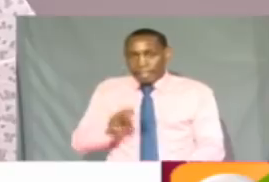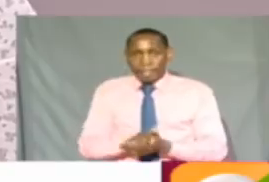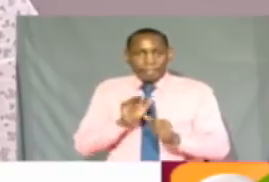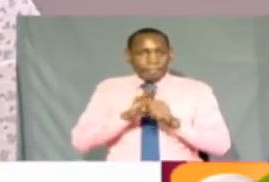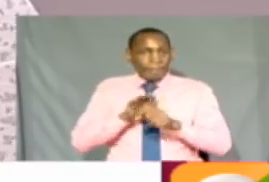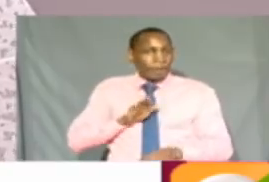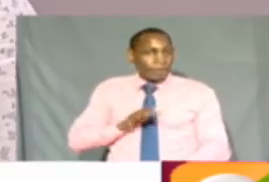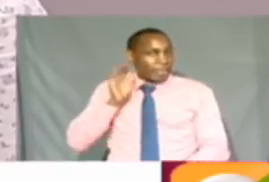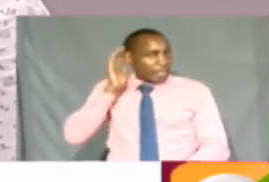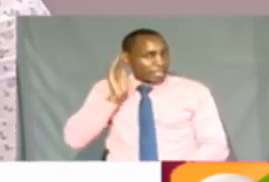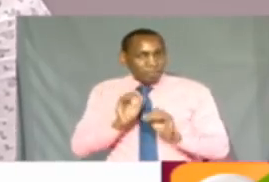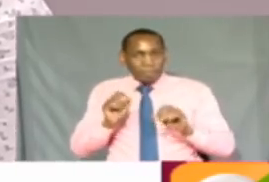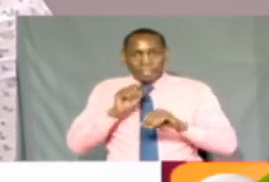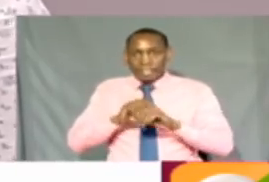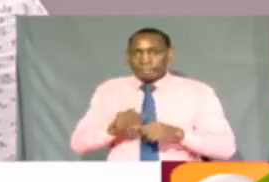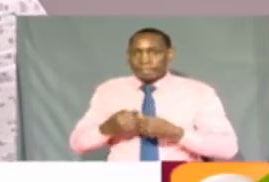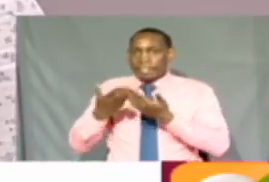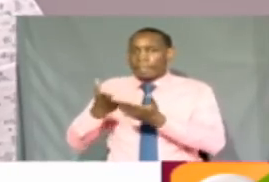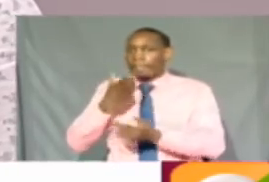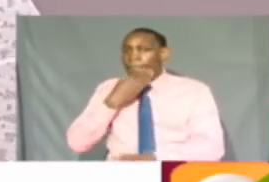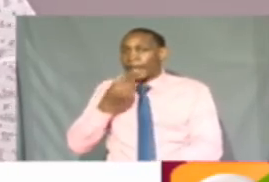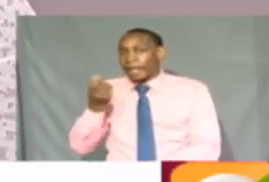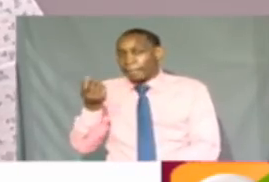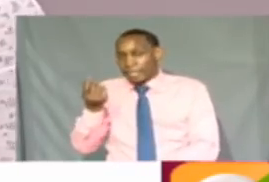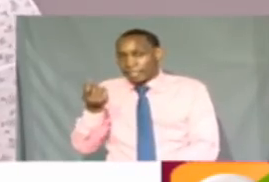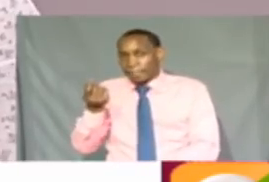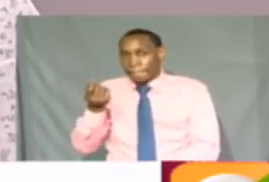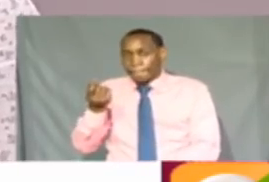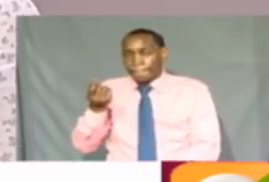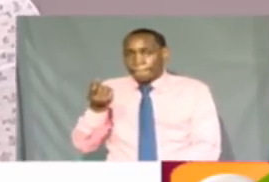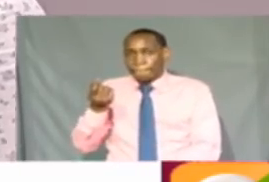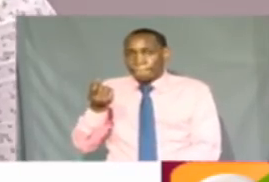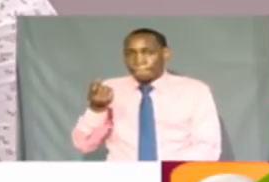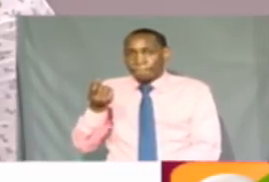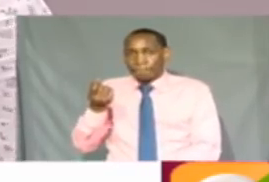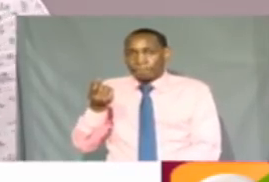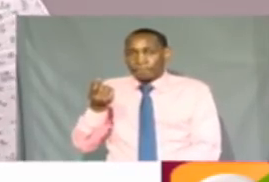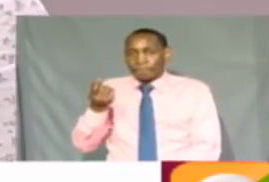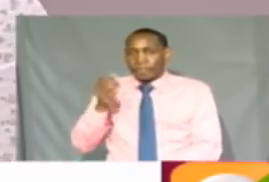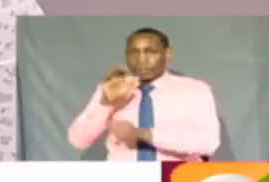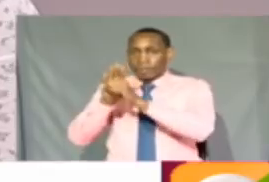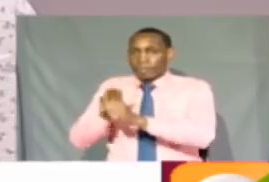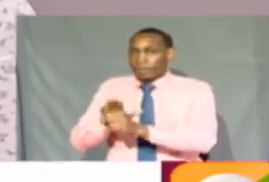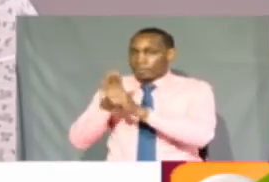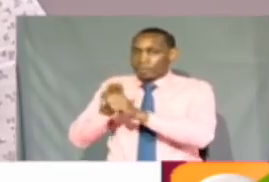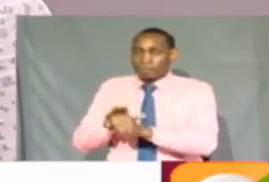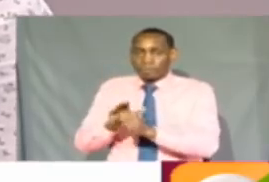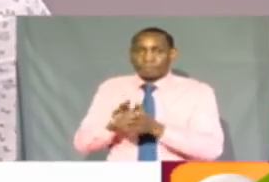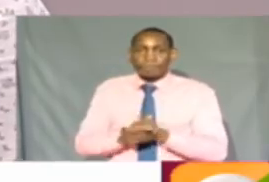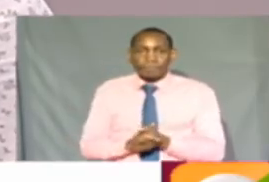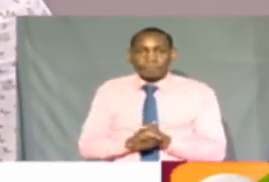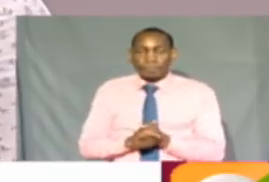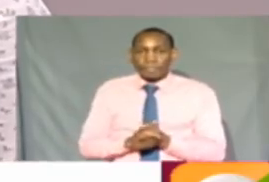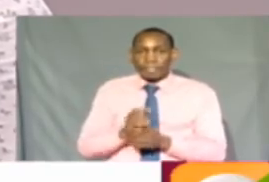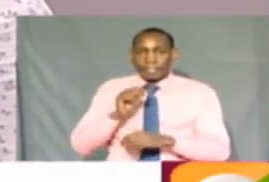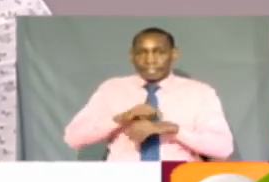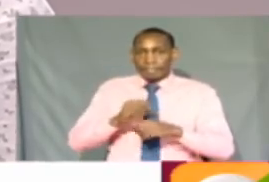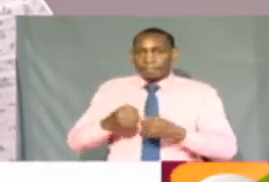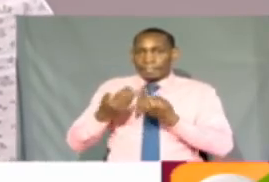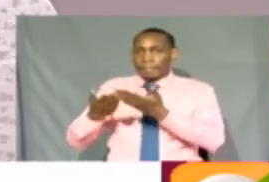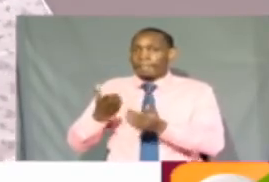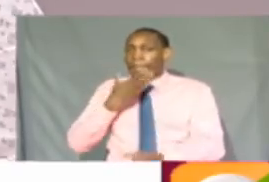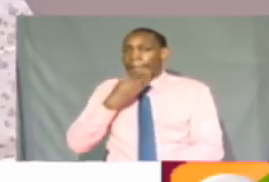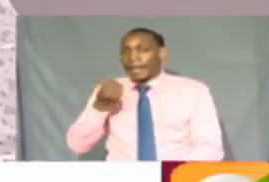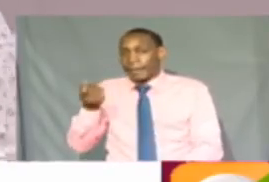listen. When you give your man money, it's not so that you can pull him down or break his ego. A man is his ego and pride, as you said. So if you give a man money, it's not